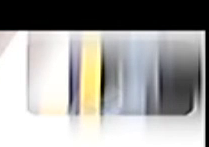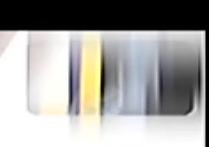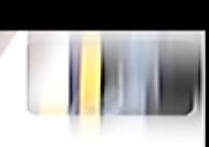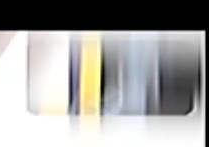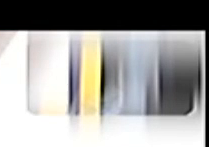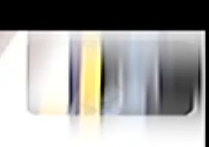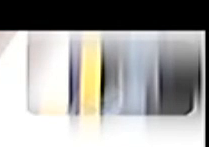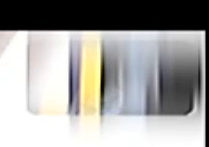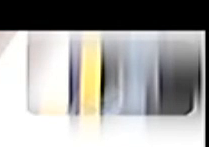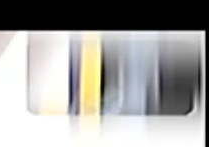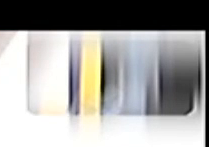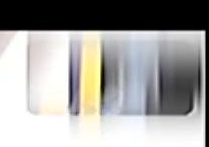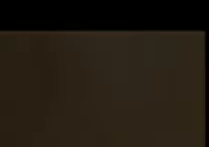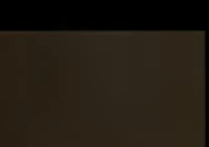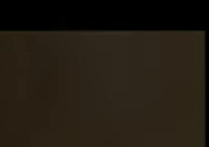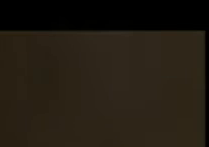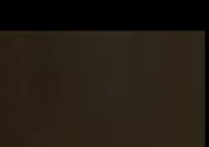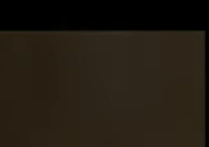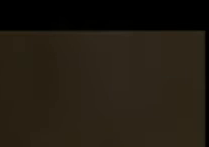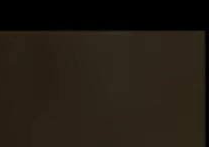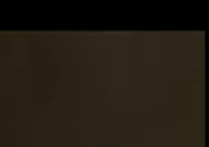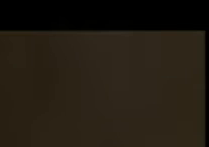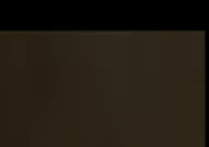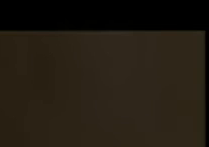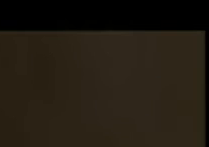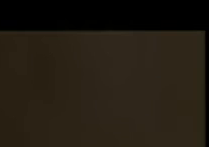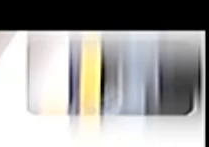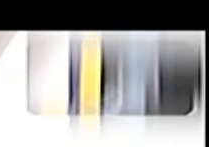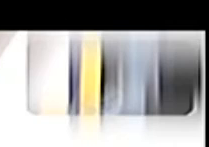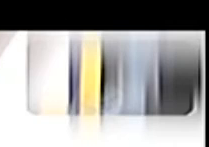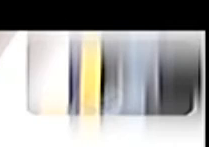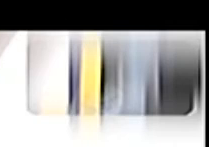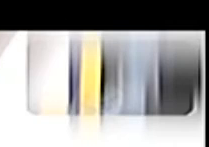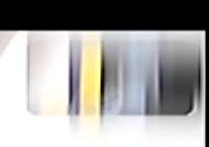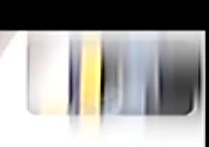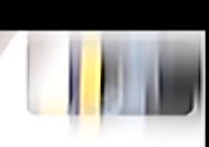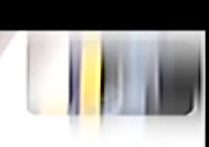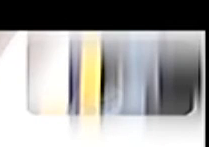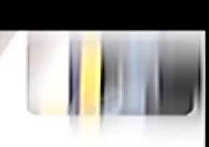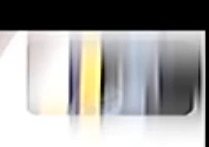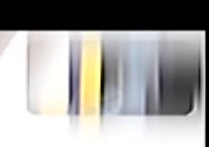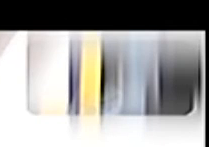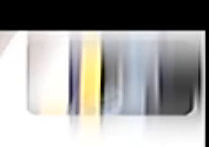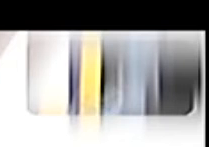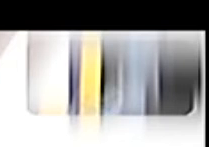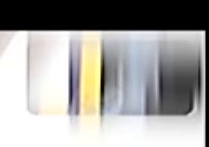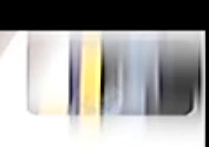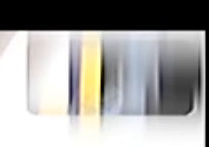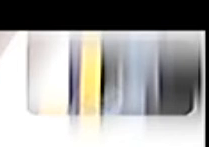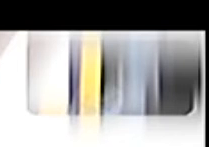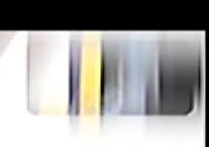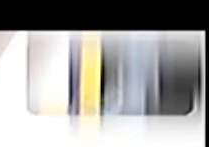people are catching COVID-19 from their dog. You're not going to go and look for a fact check, and there are lots of them out there. Can you